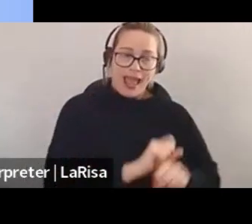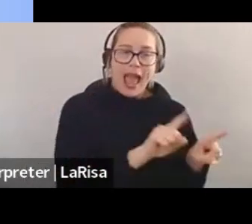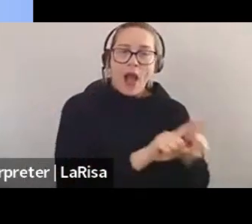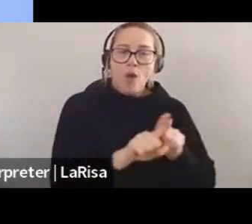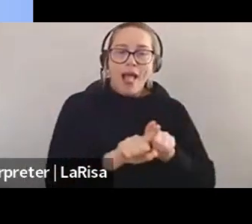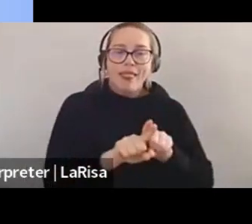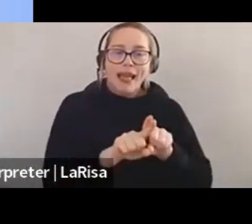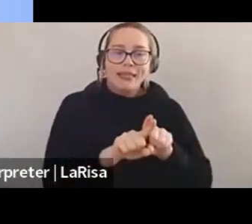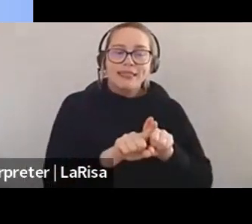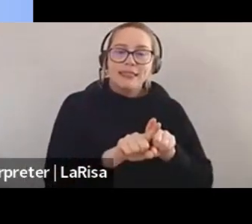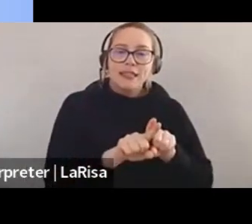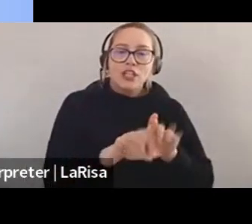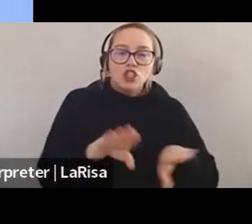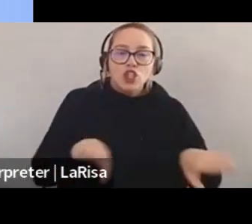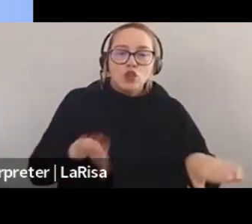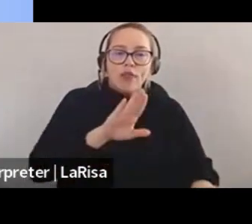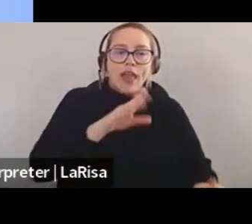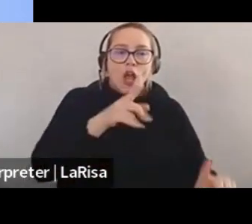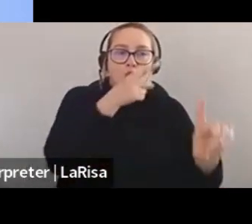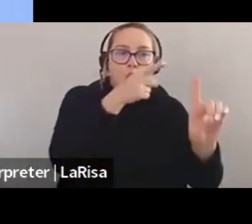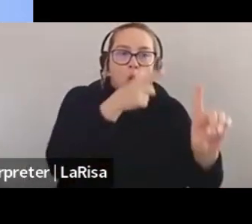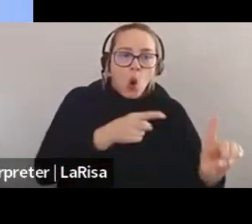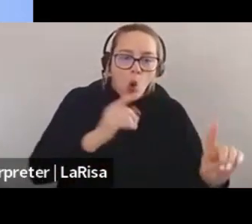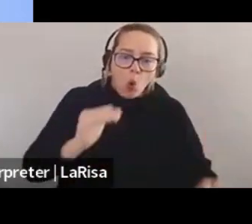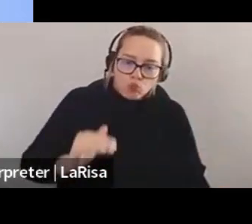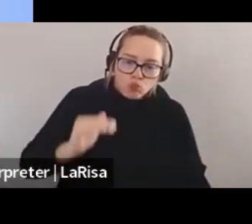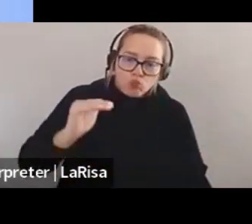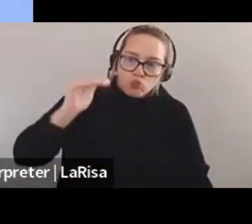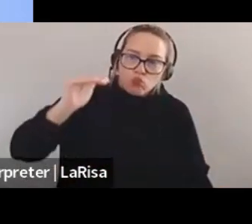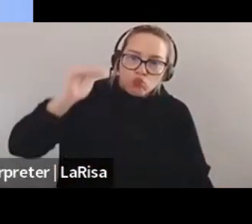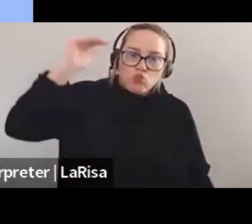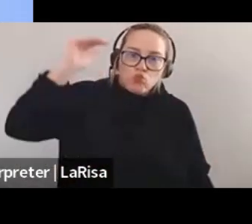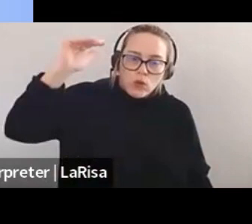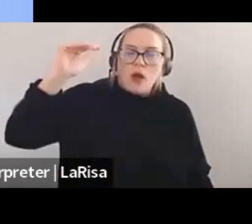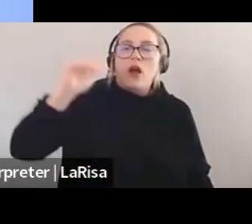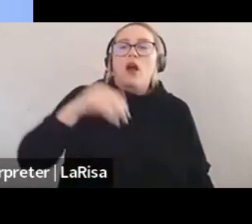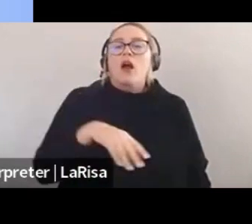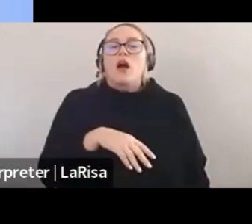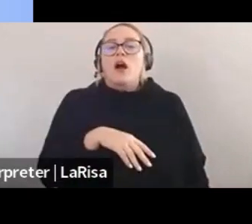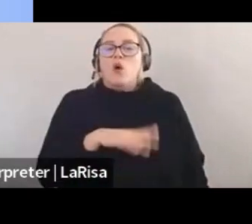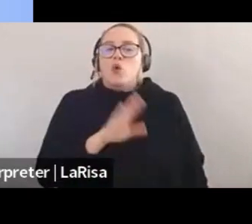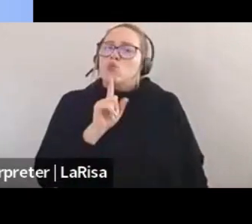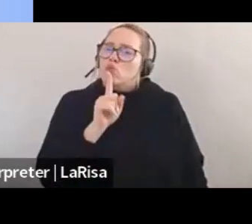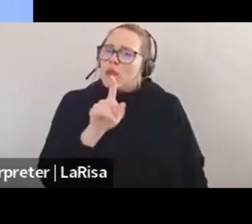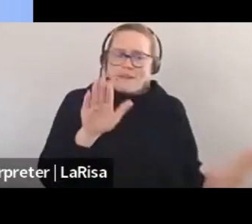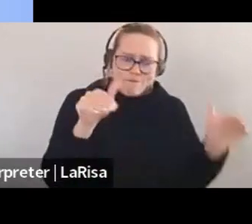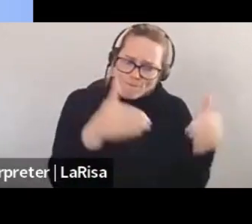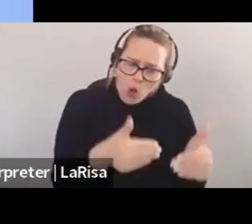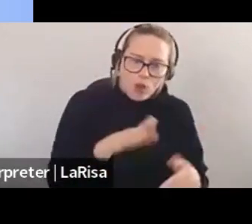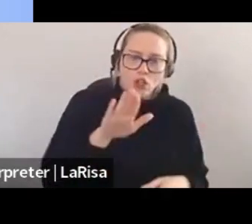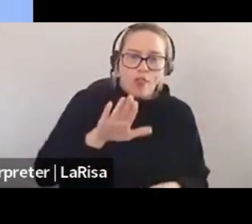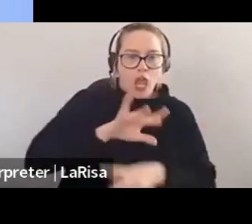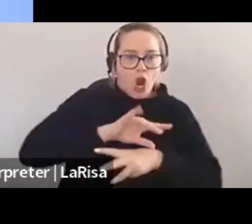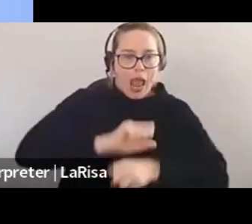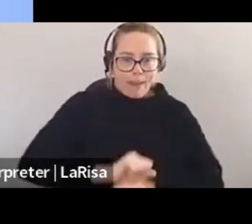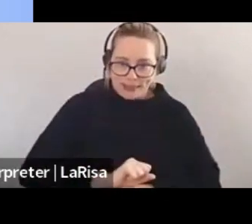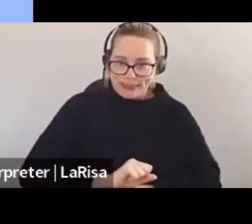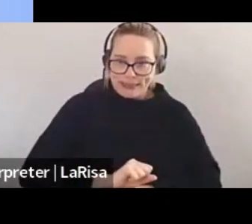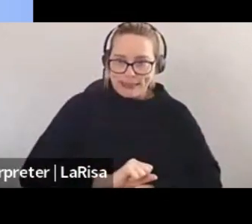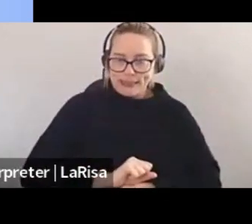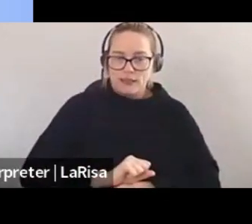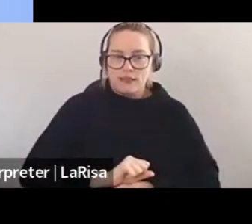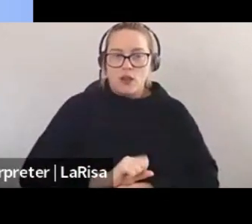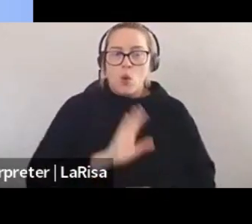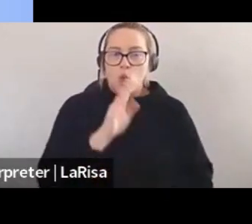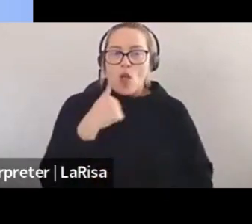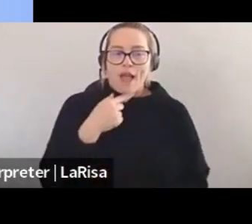that defines health and eating habits and childhood milestone markers in a way that that